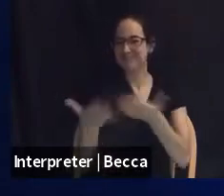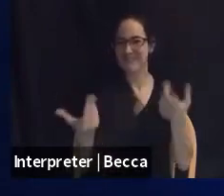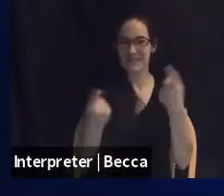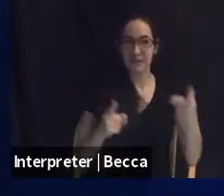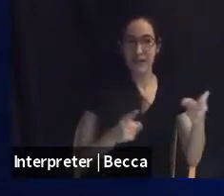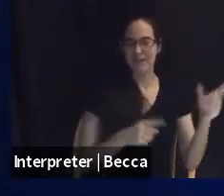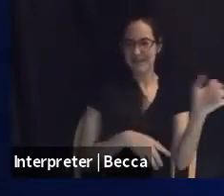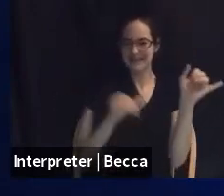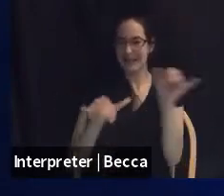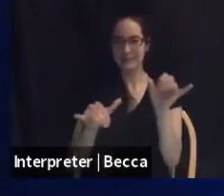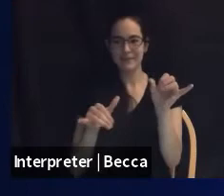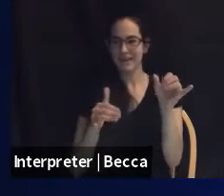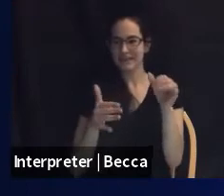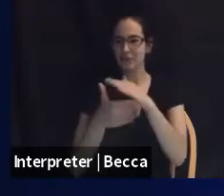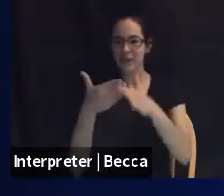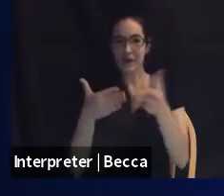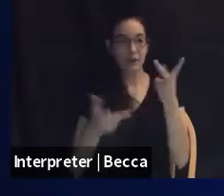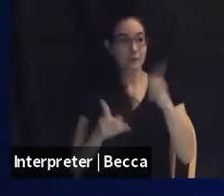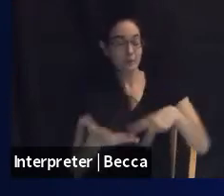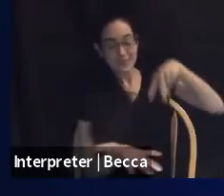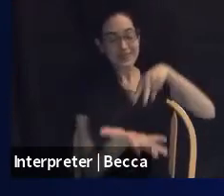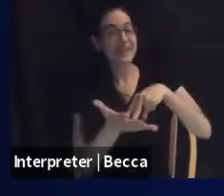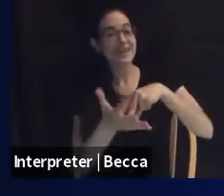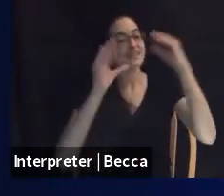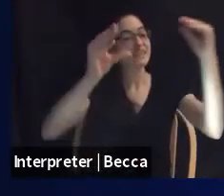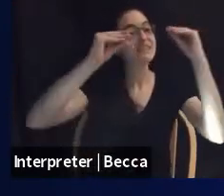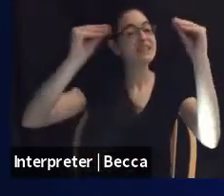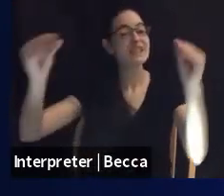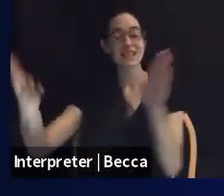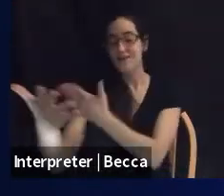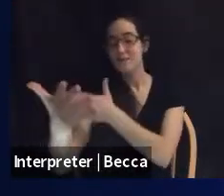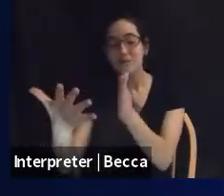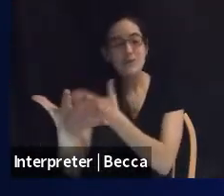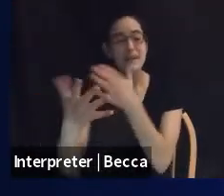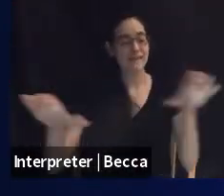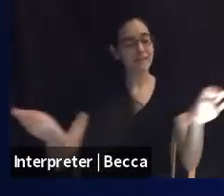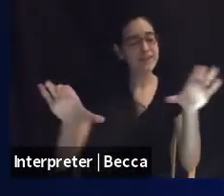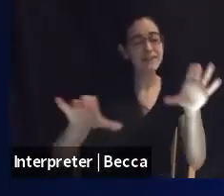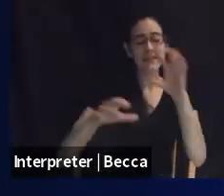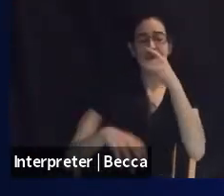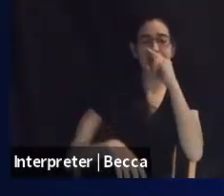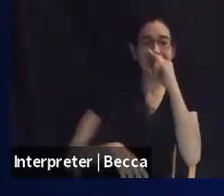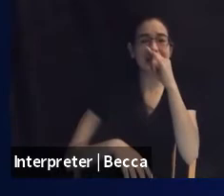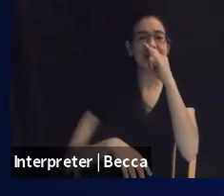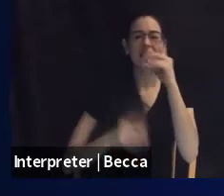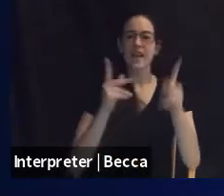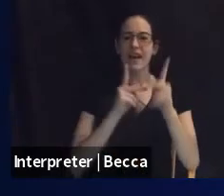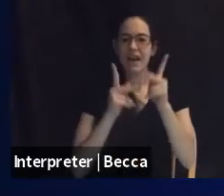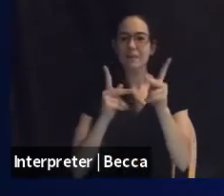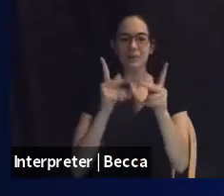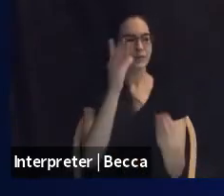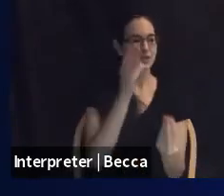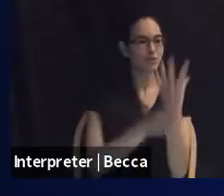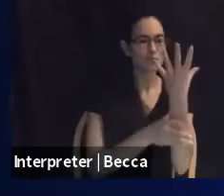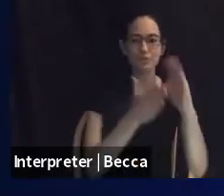weekend. Somebody gets up and teaches, and there's music, and there's great things for kids and students. And people get to grow in